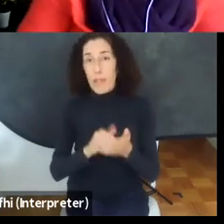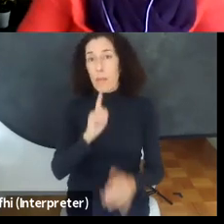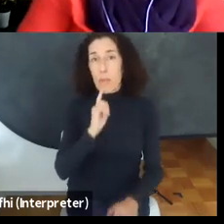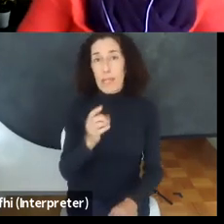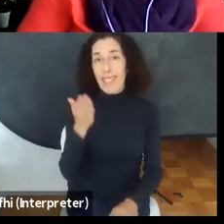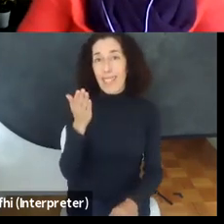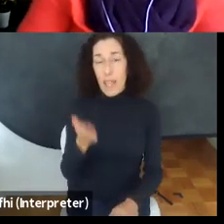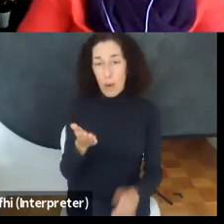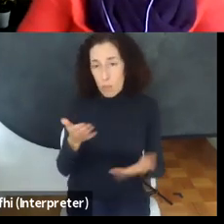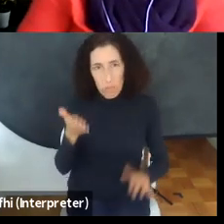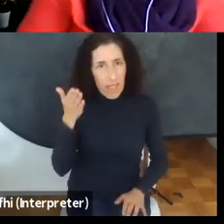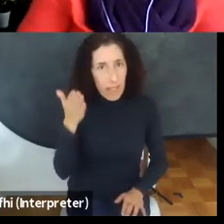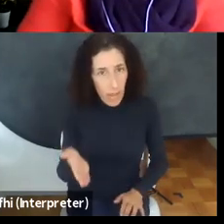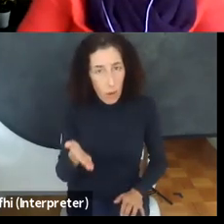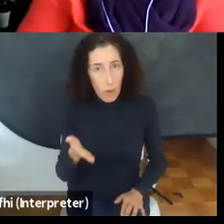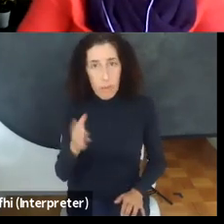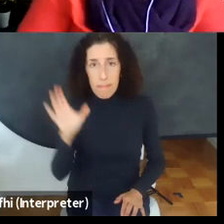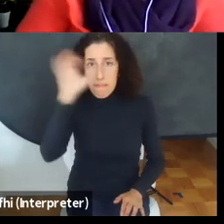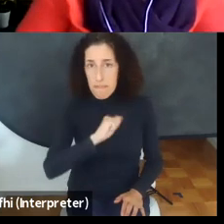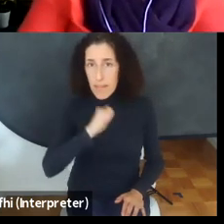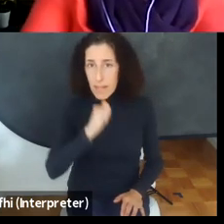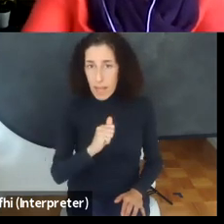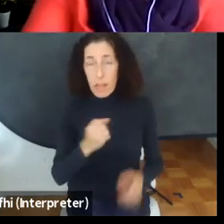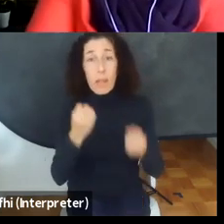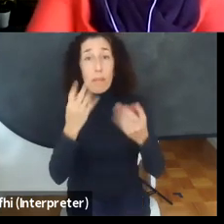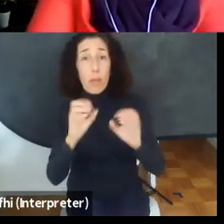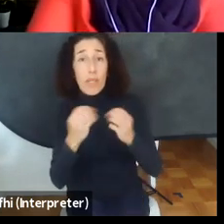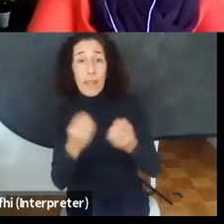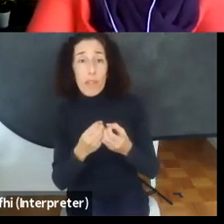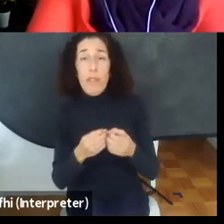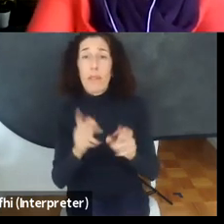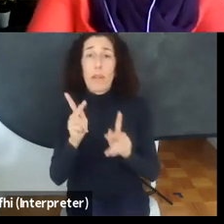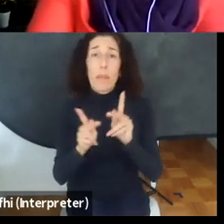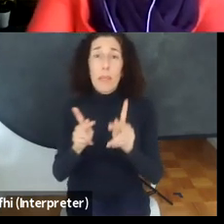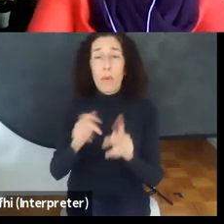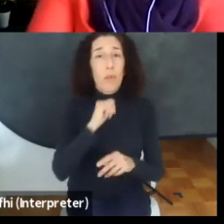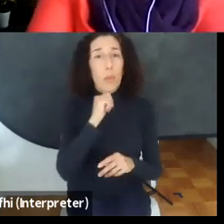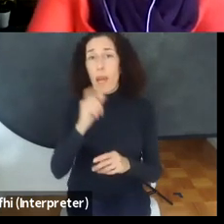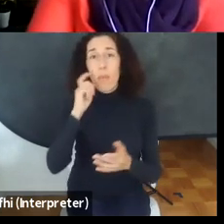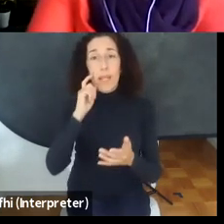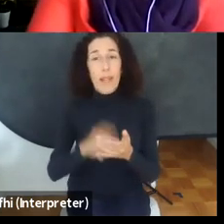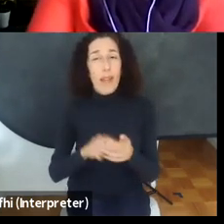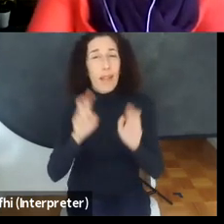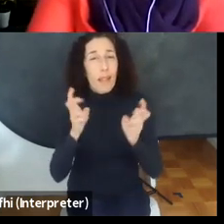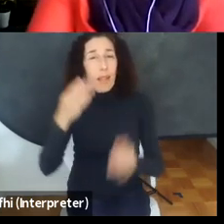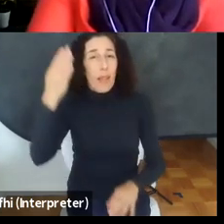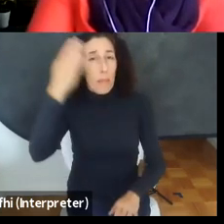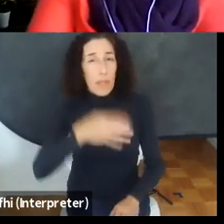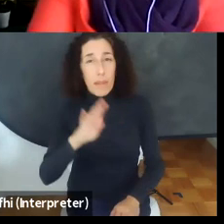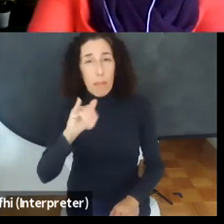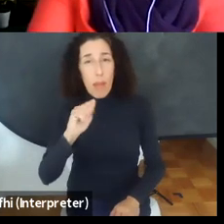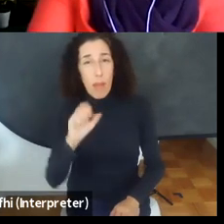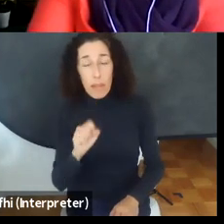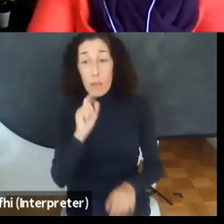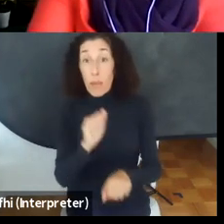organizations and people don't acknowledge that, yes, I may have an implicit bias, or our employees might